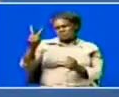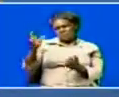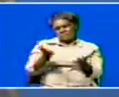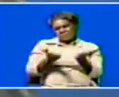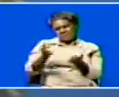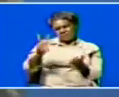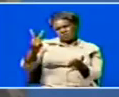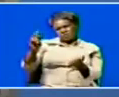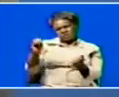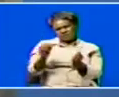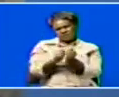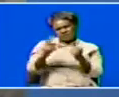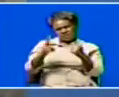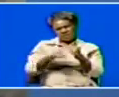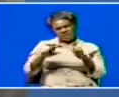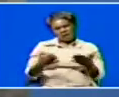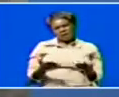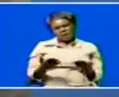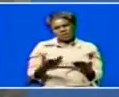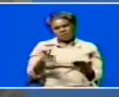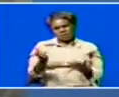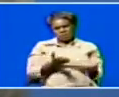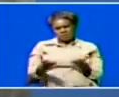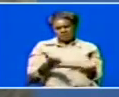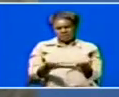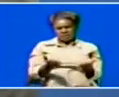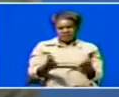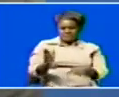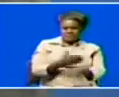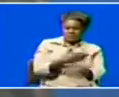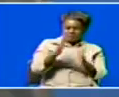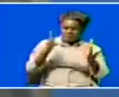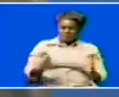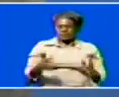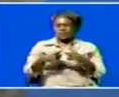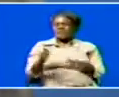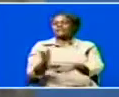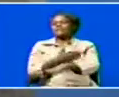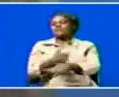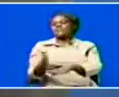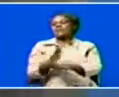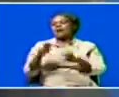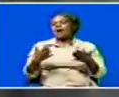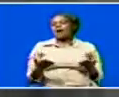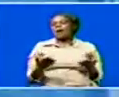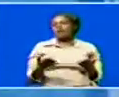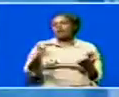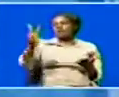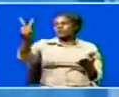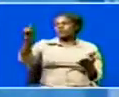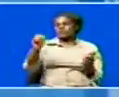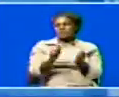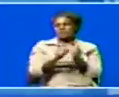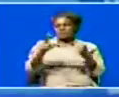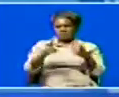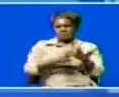for you? I'm sure you wear two hats as an entrepreneur as well as a musician. Yeah. So let's start with music. How was it for you in 2017? So 2017 was